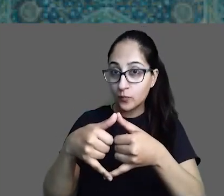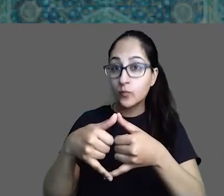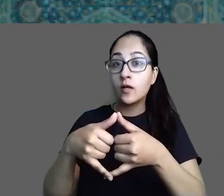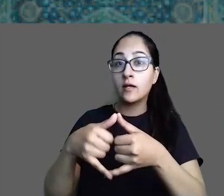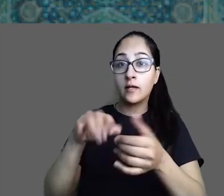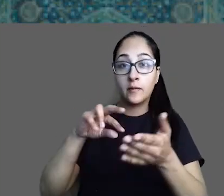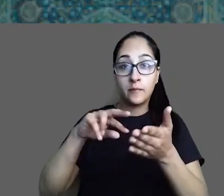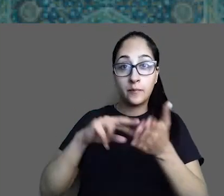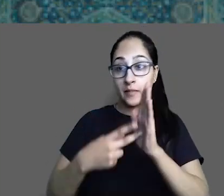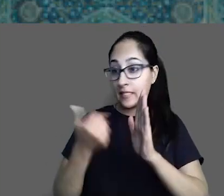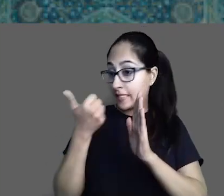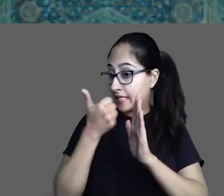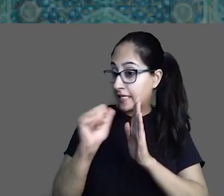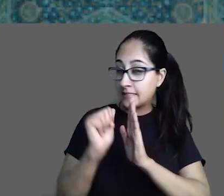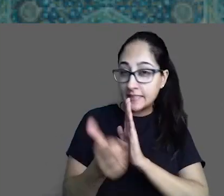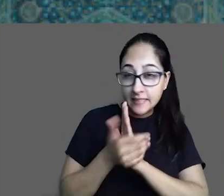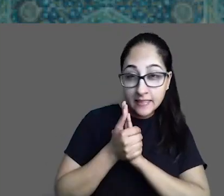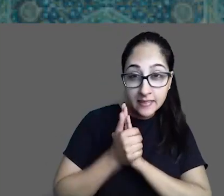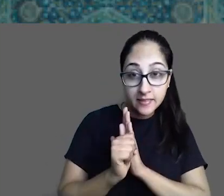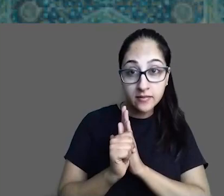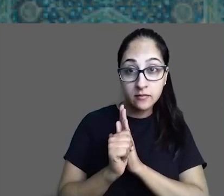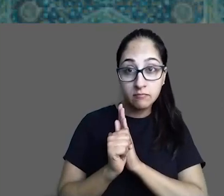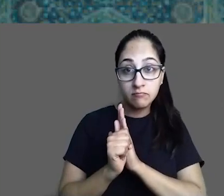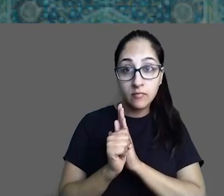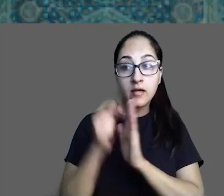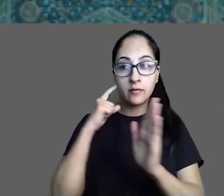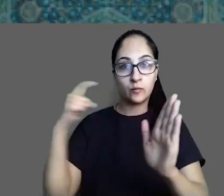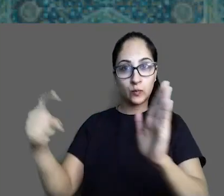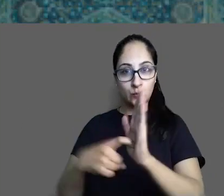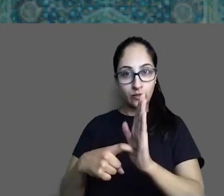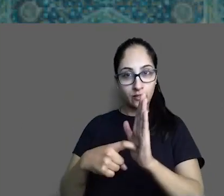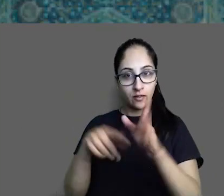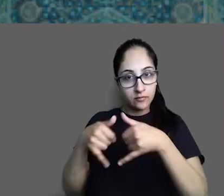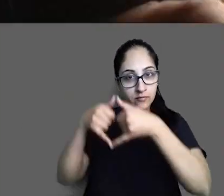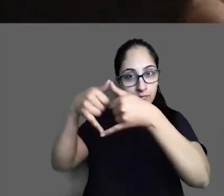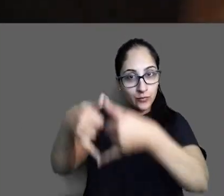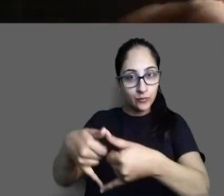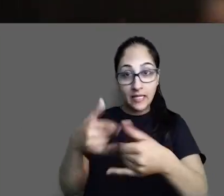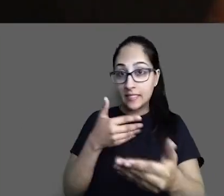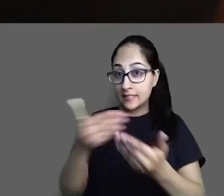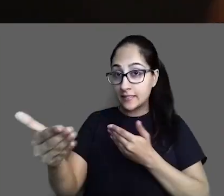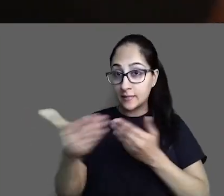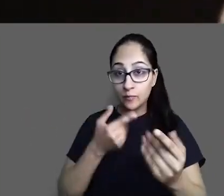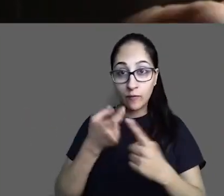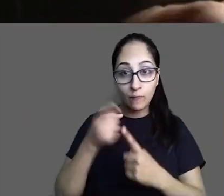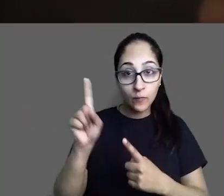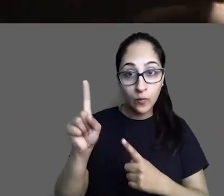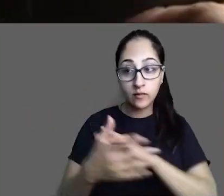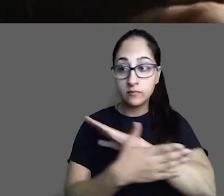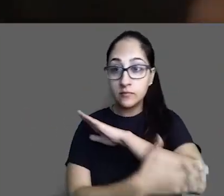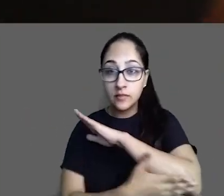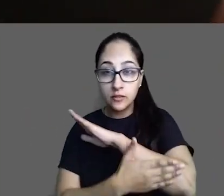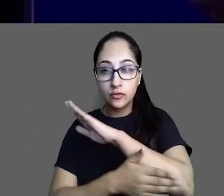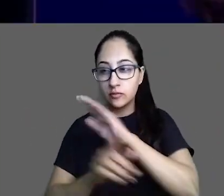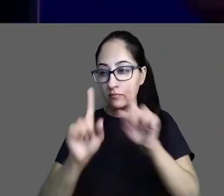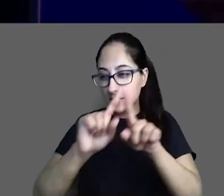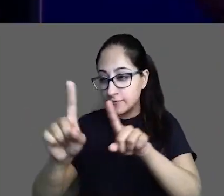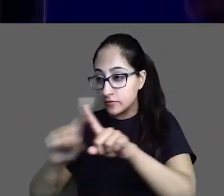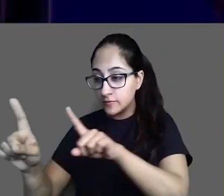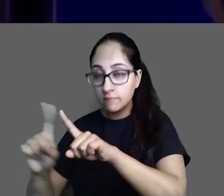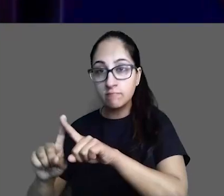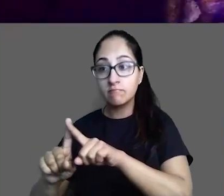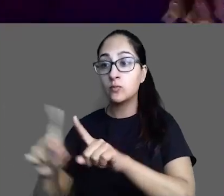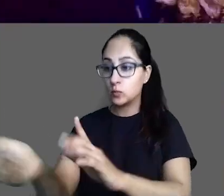anyone, no matter which nationality, which geography, which part of the world that person were to come from. It